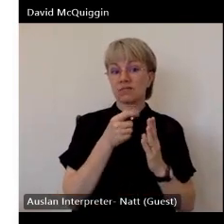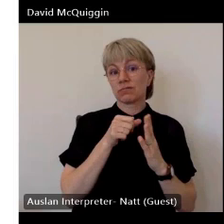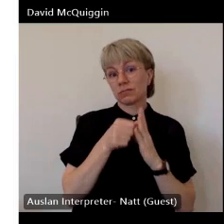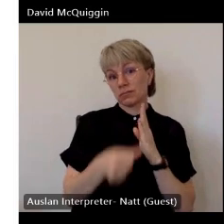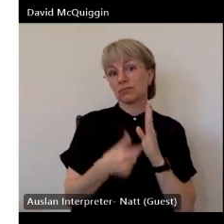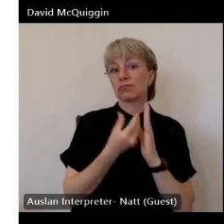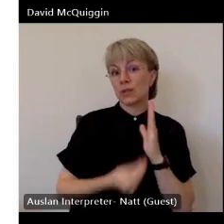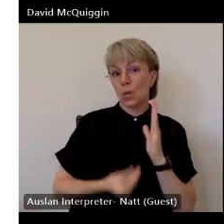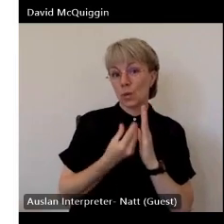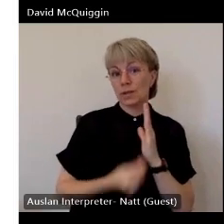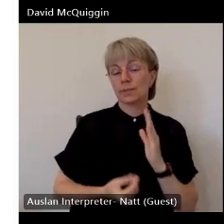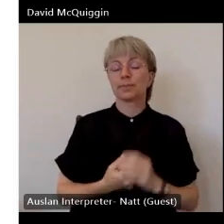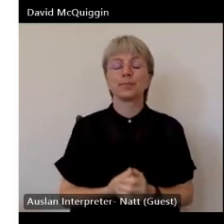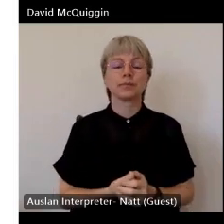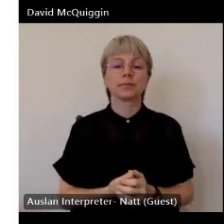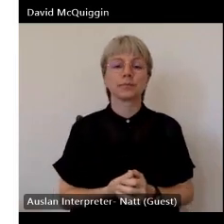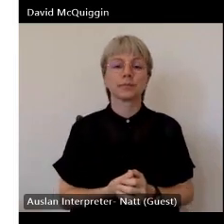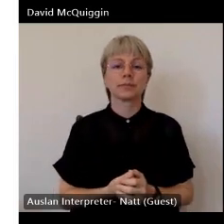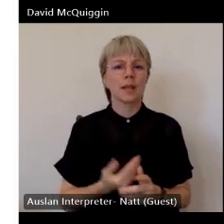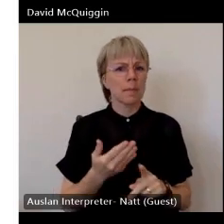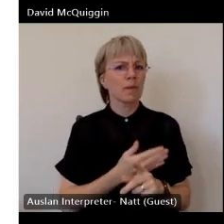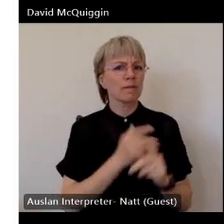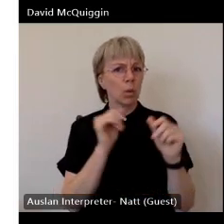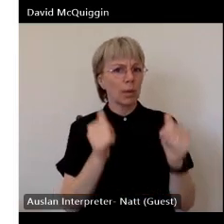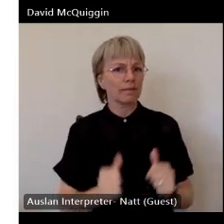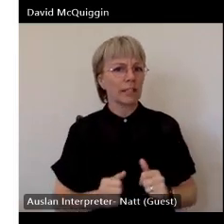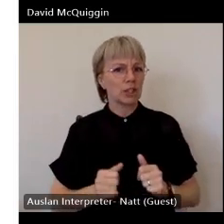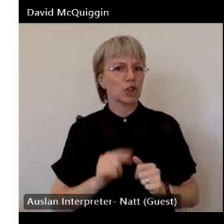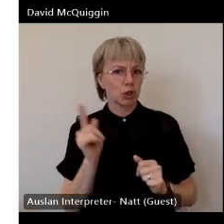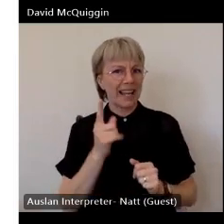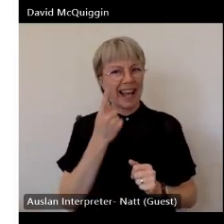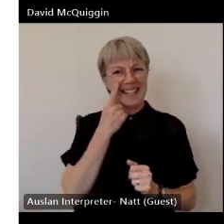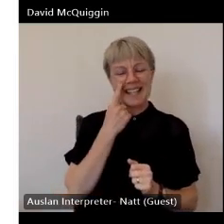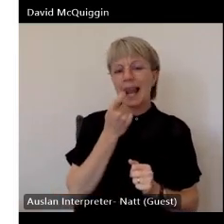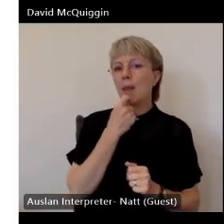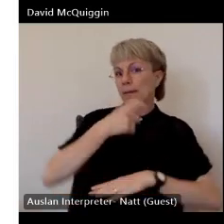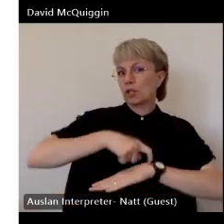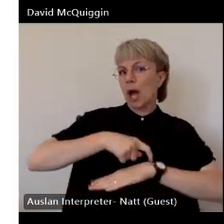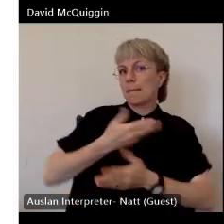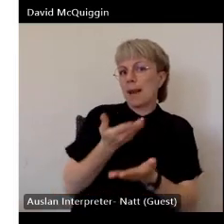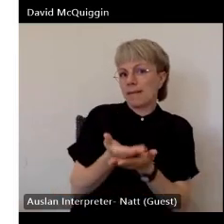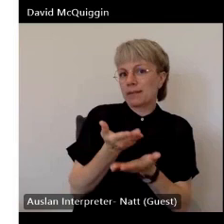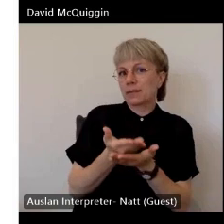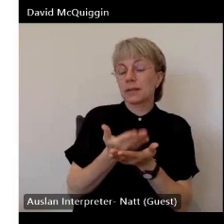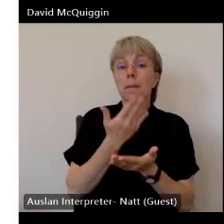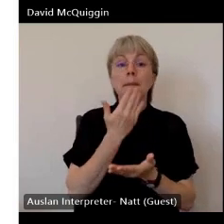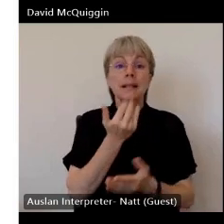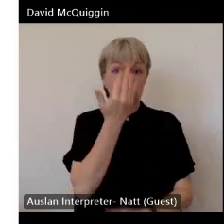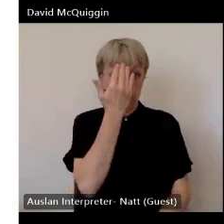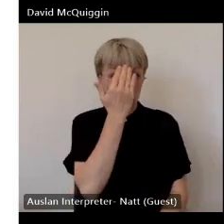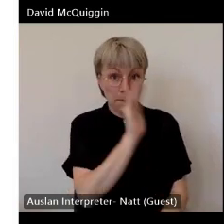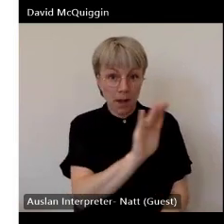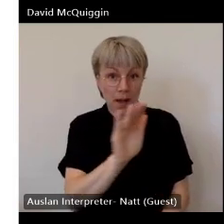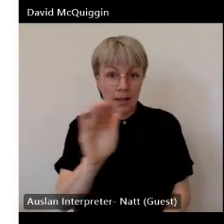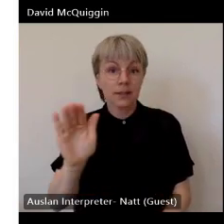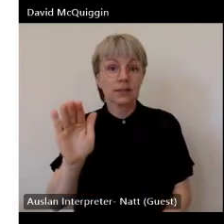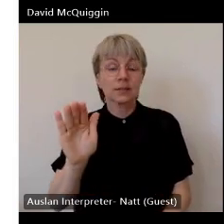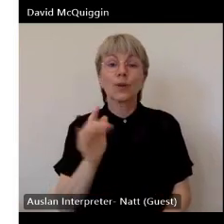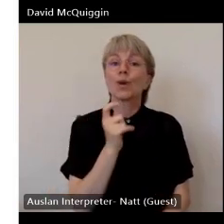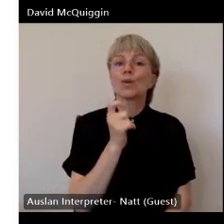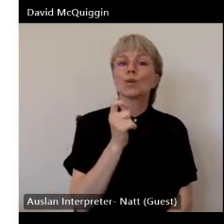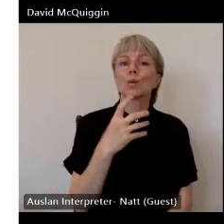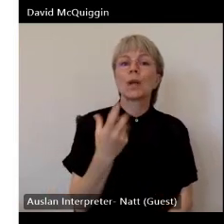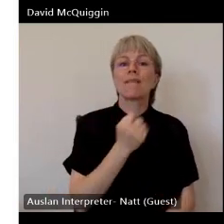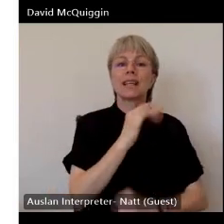And before we finish up for today, and I can see we've got a bit of time left, I did want to remind everyone of the upcoming